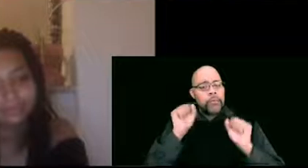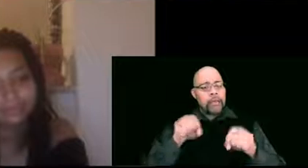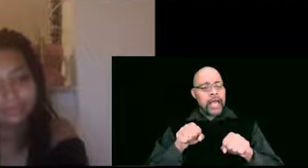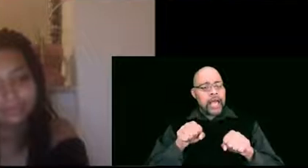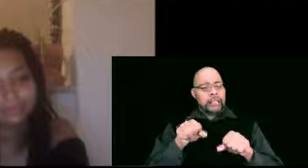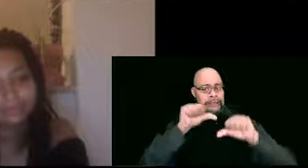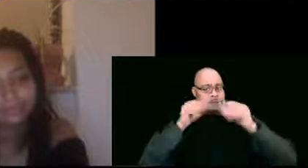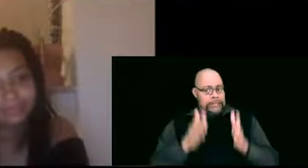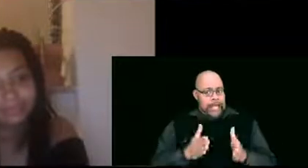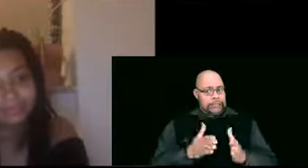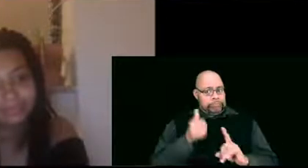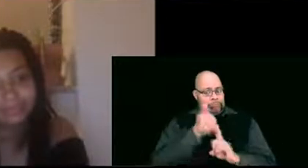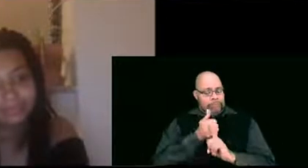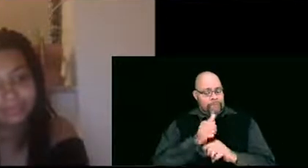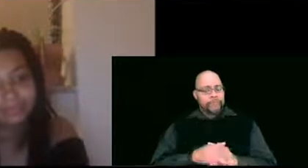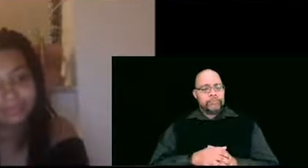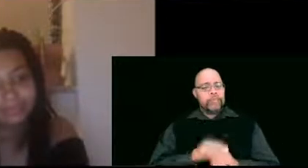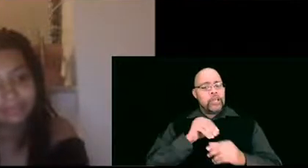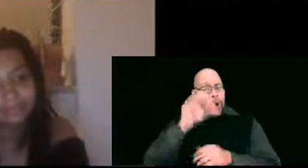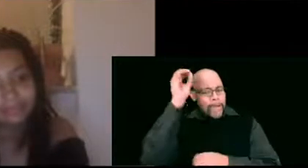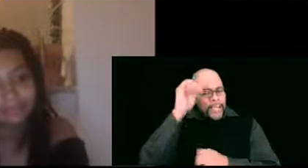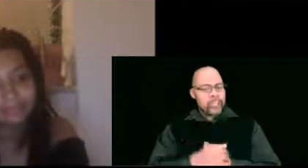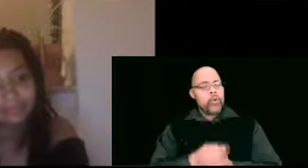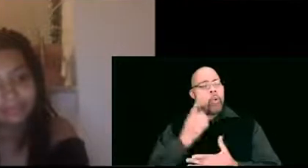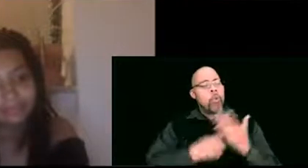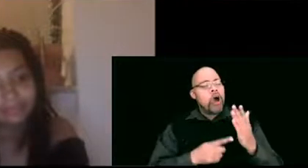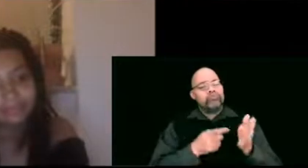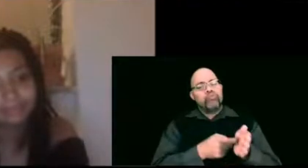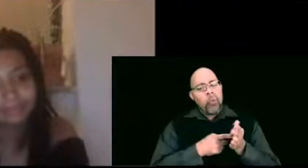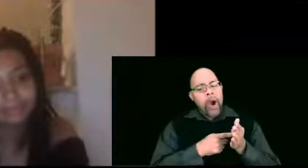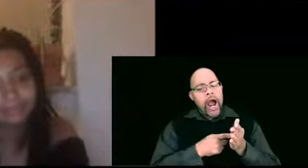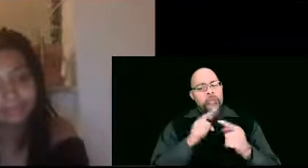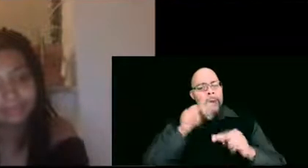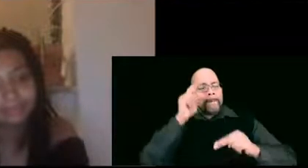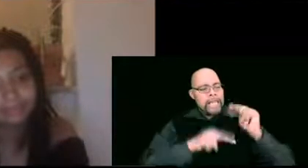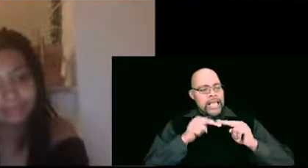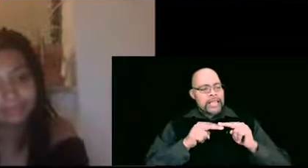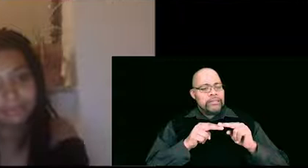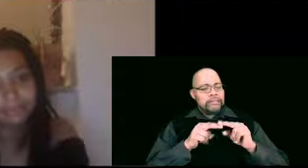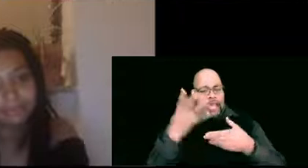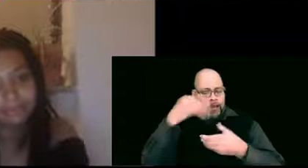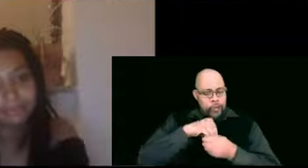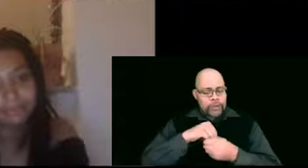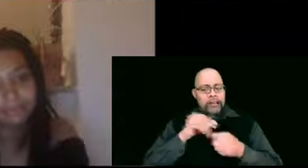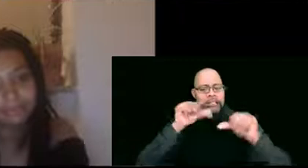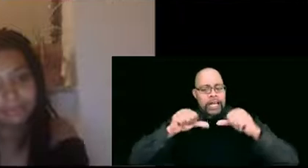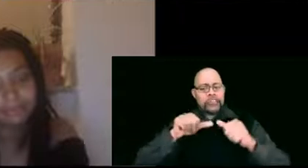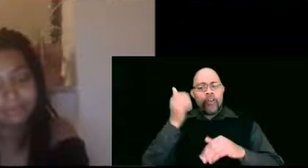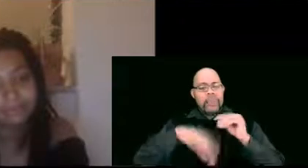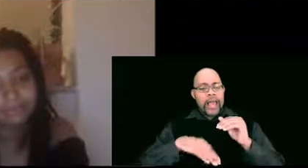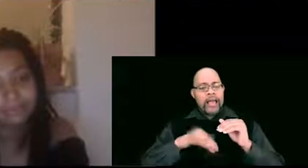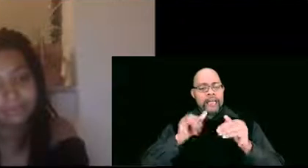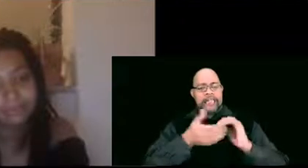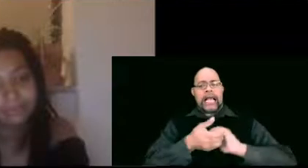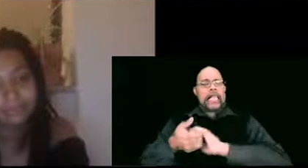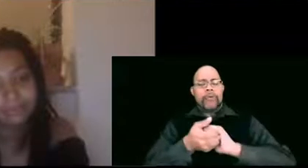can just be the scientist. In your opinion, what is required to build inclusivity in marine science other